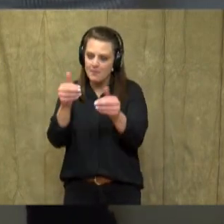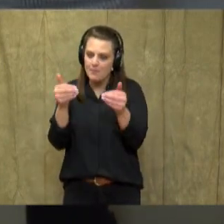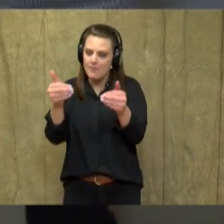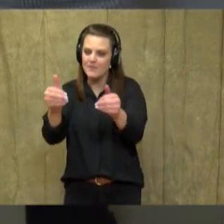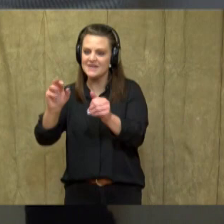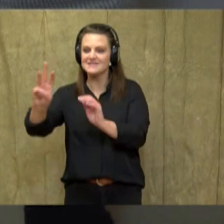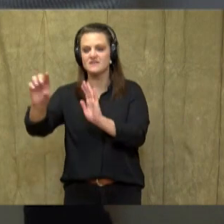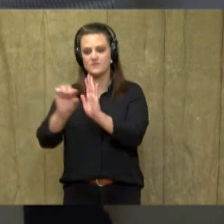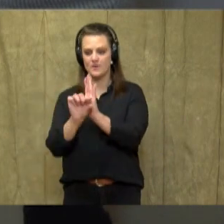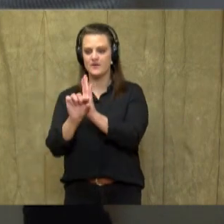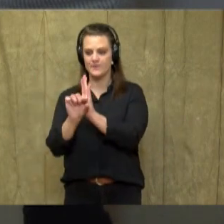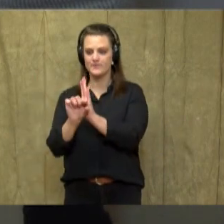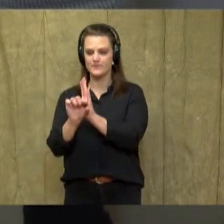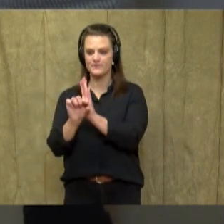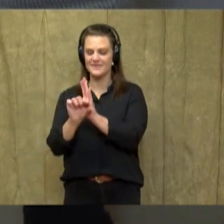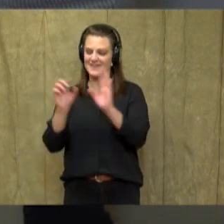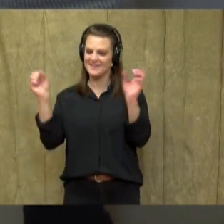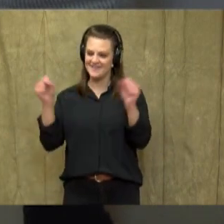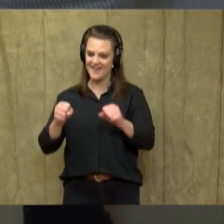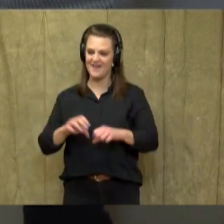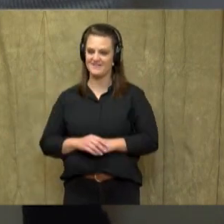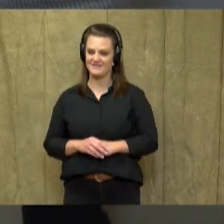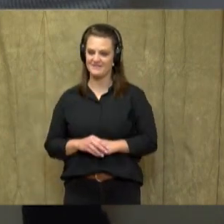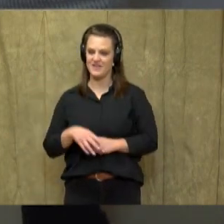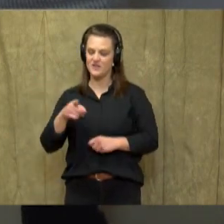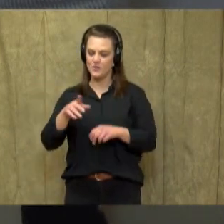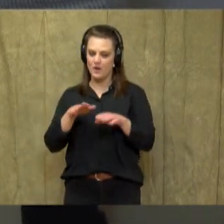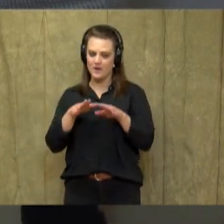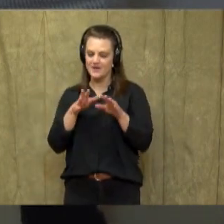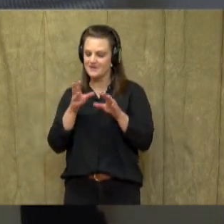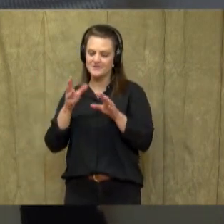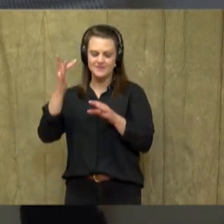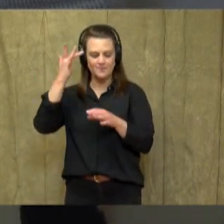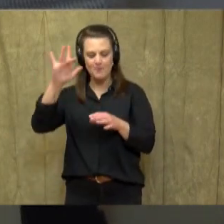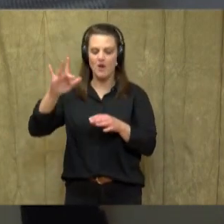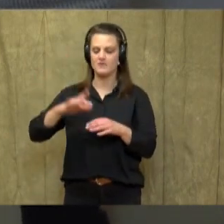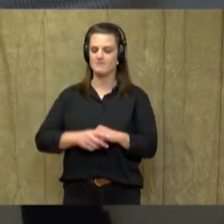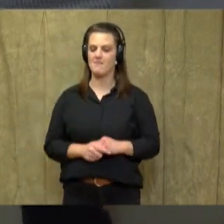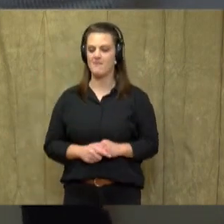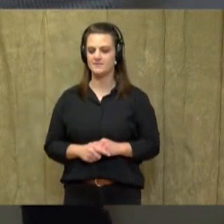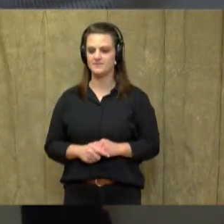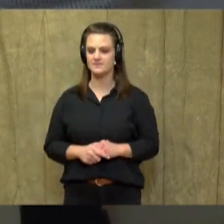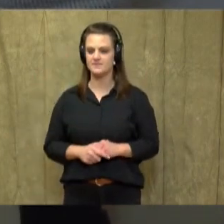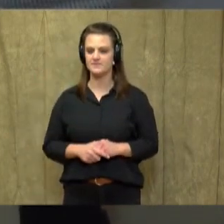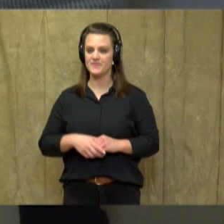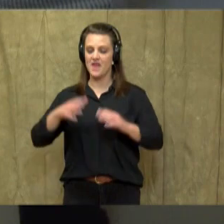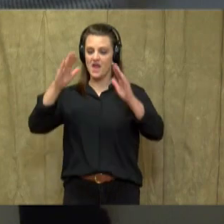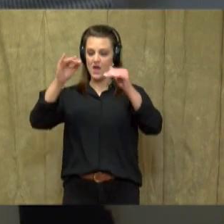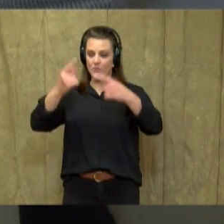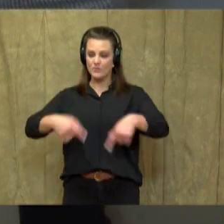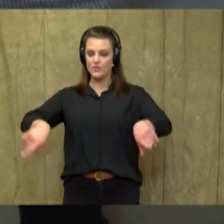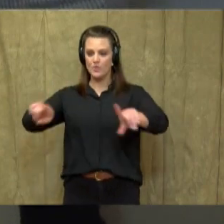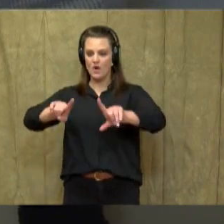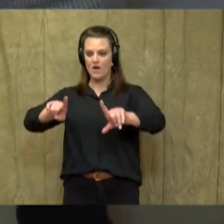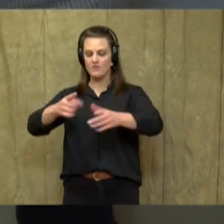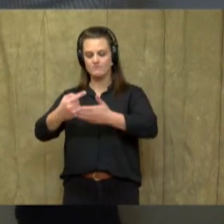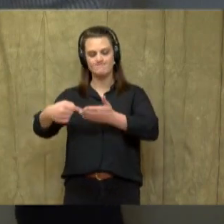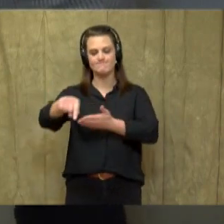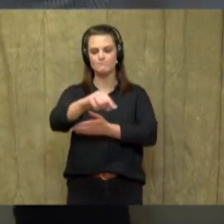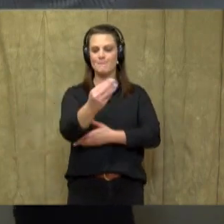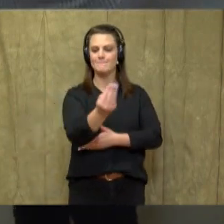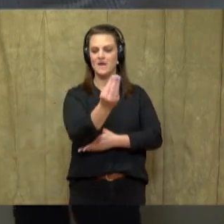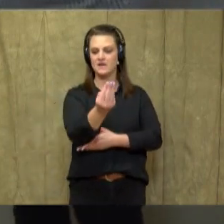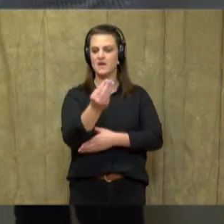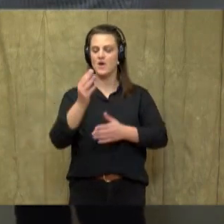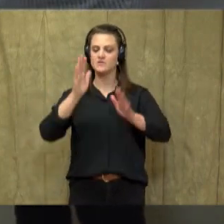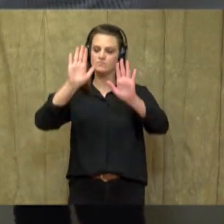for 6th grade. Yeah, you are one smart cookie. Okay? I hope you all, I won't see you again until Monday. I hope you all have